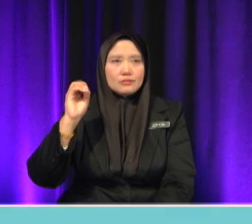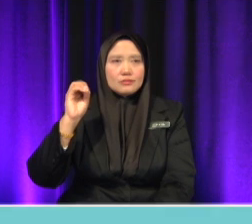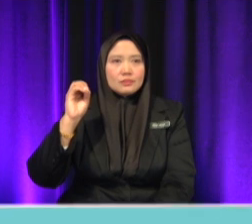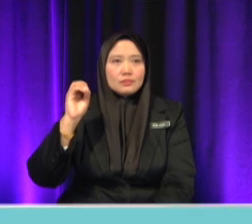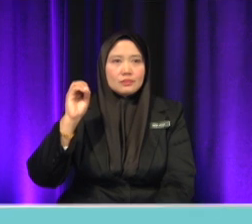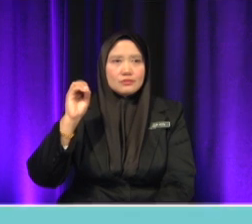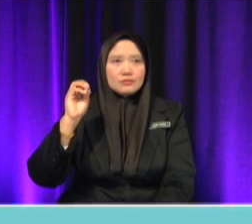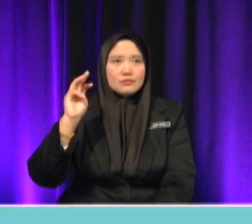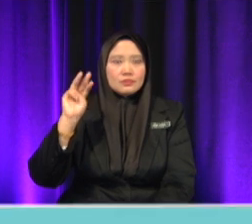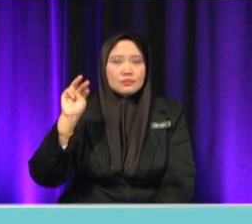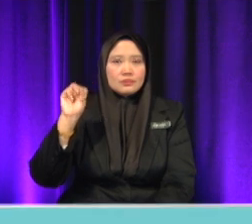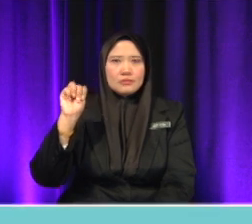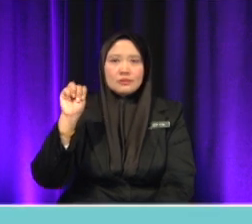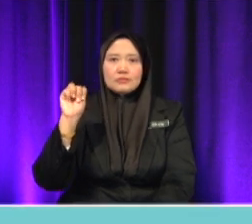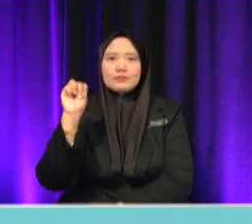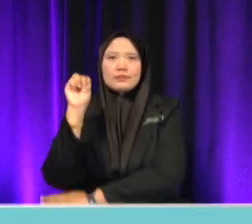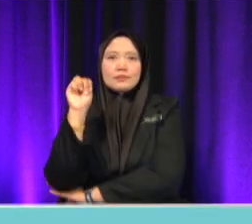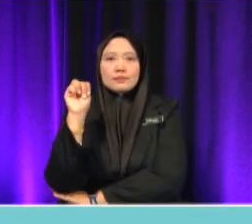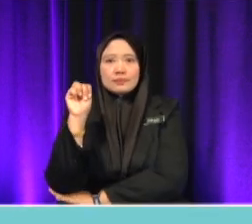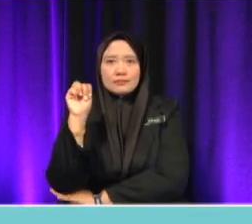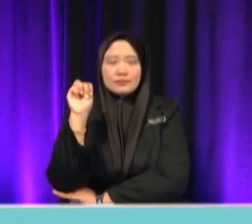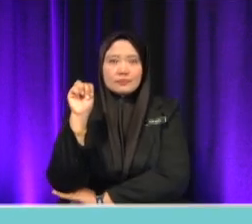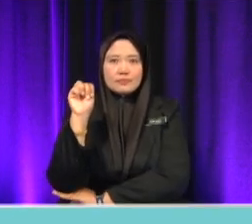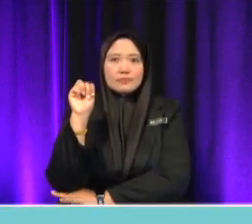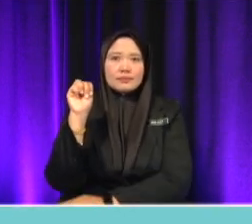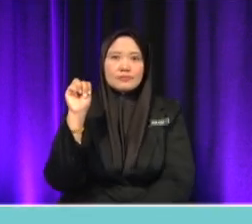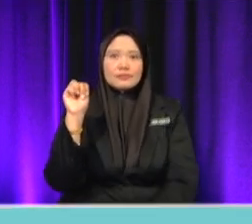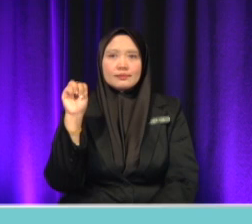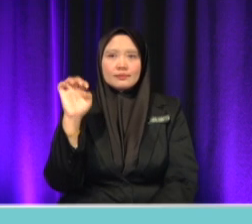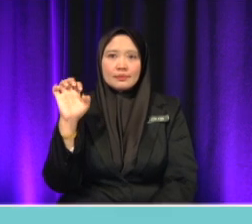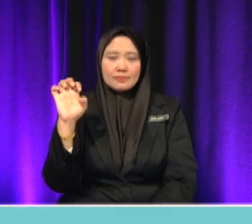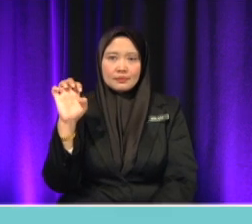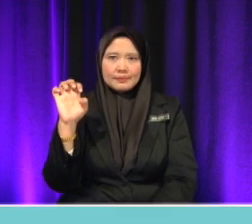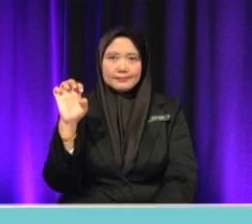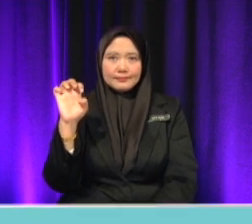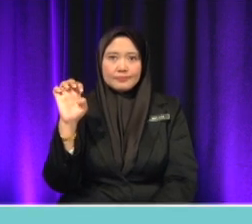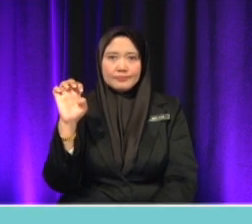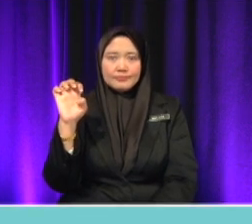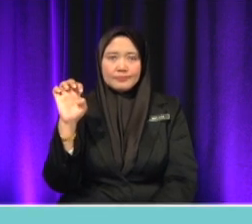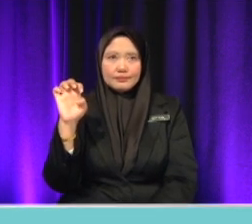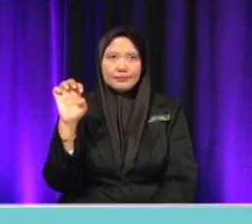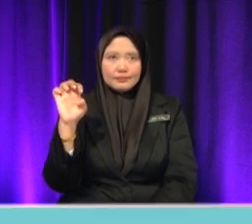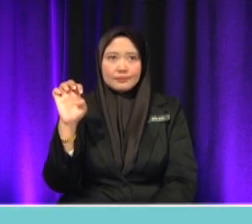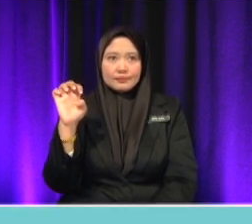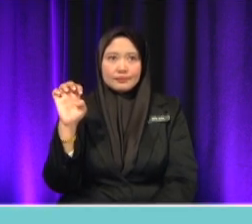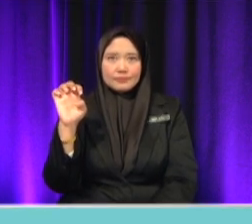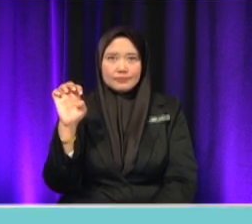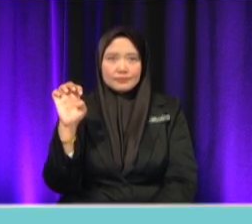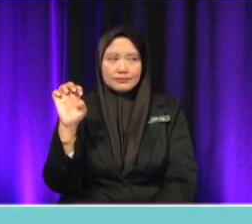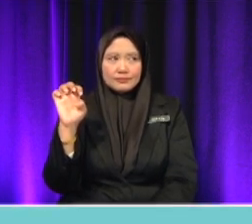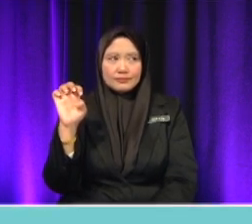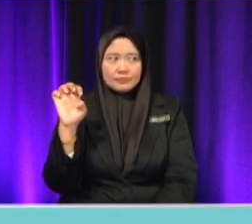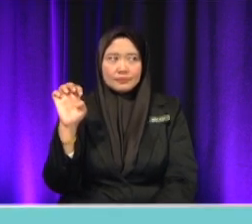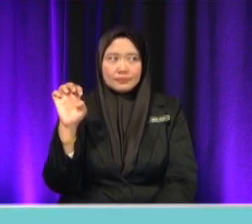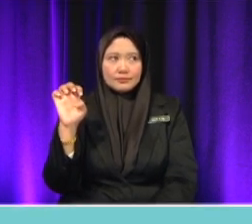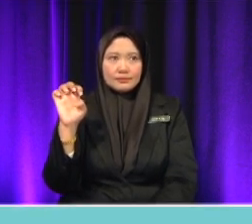And then M. M. Okay, M. E. Okay, E. There's a lot of E's as well.